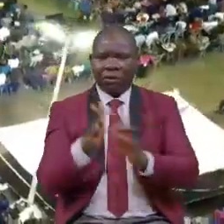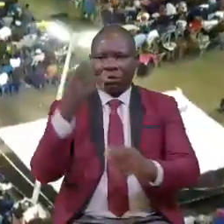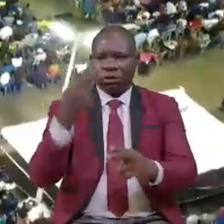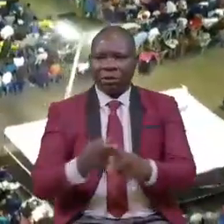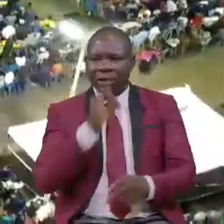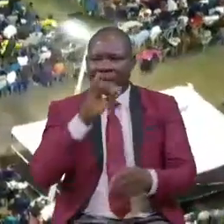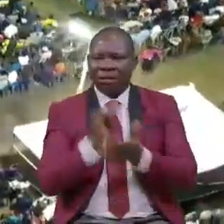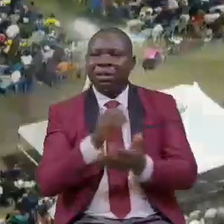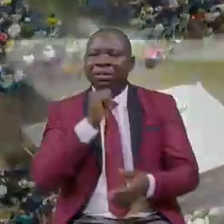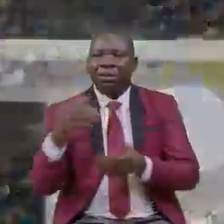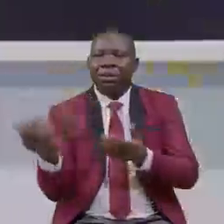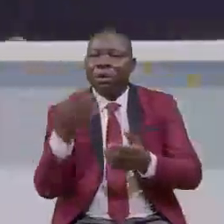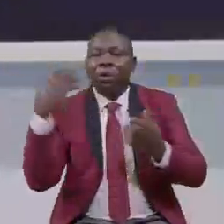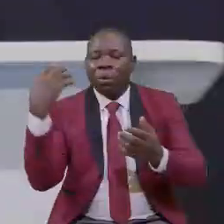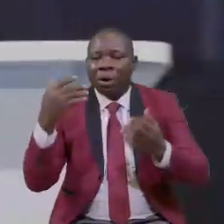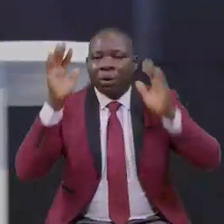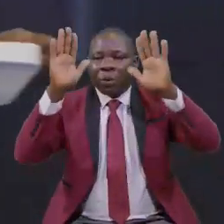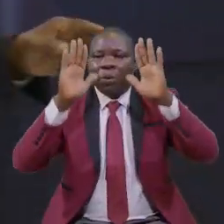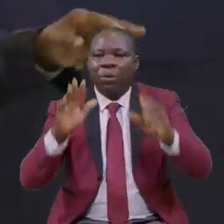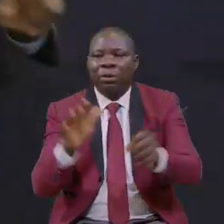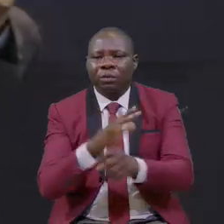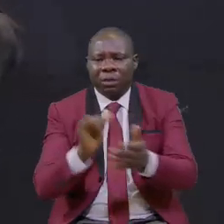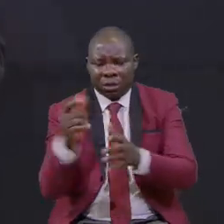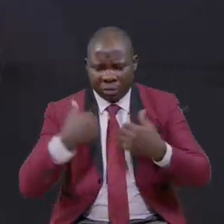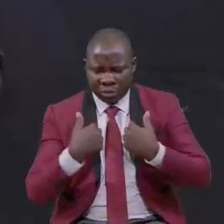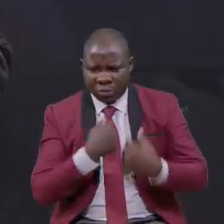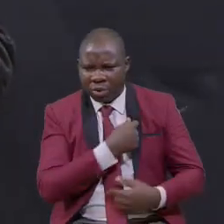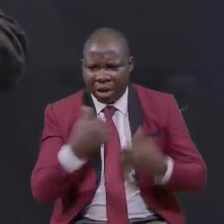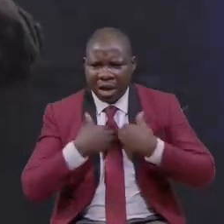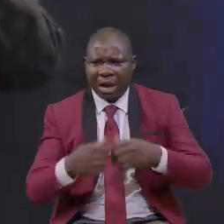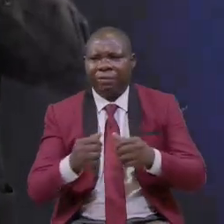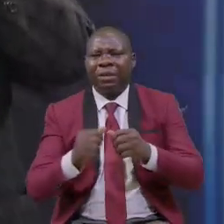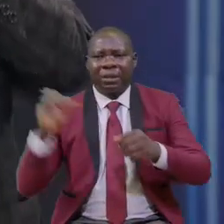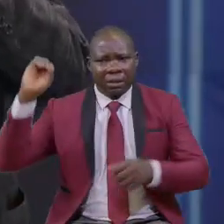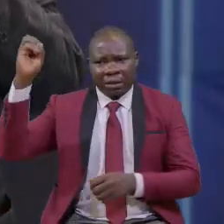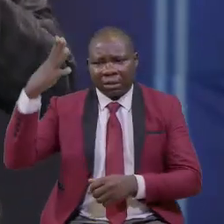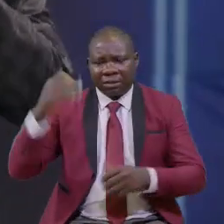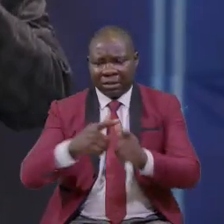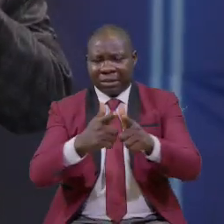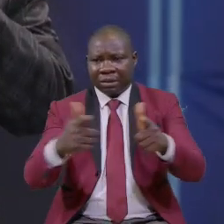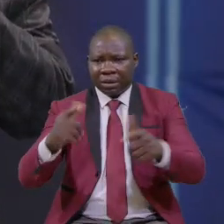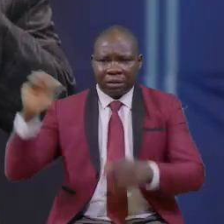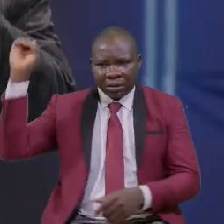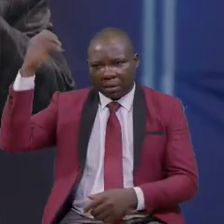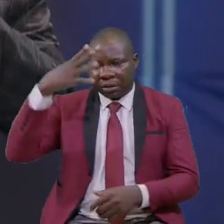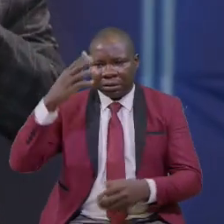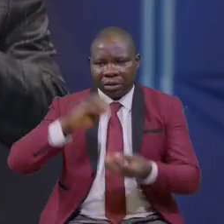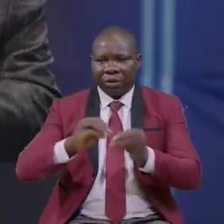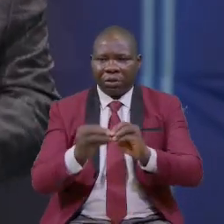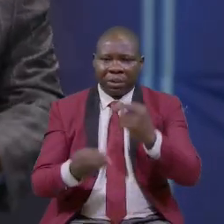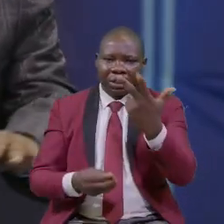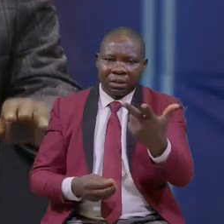grace. Isn't that wonderful? We have great grace. Look at this. Number three